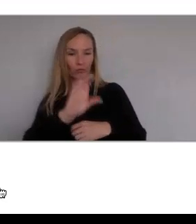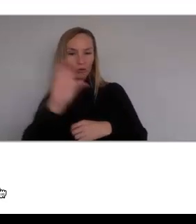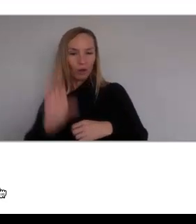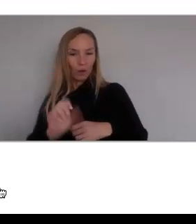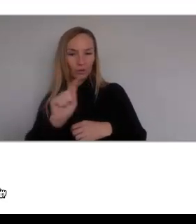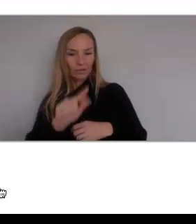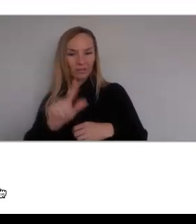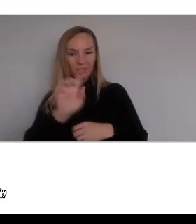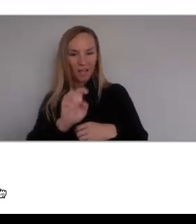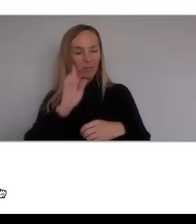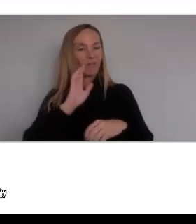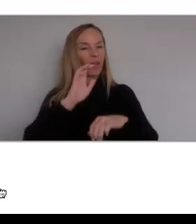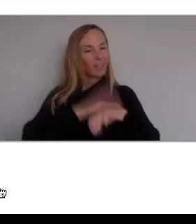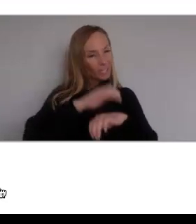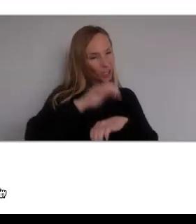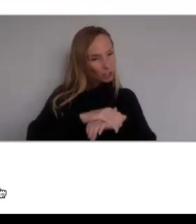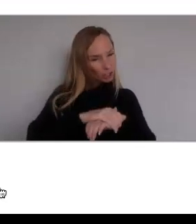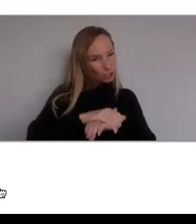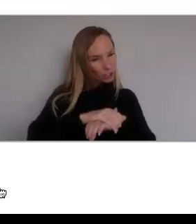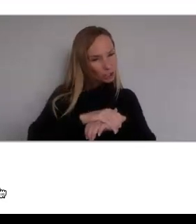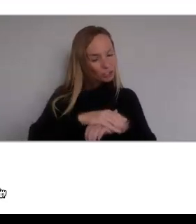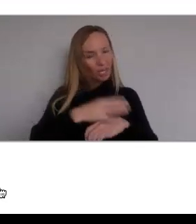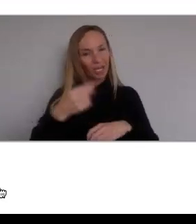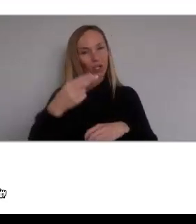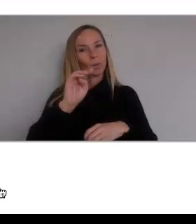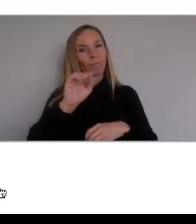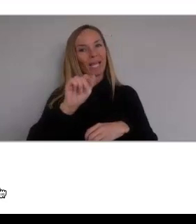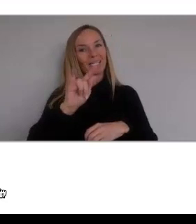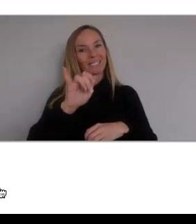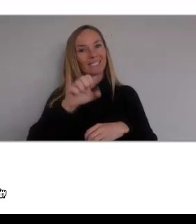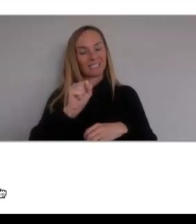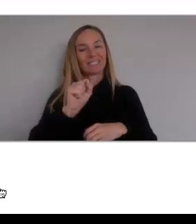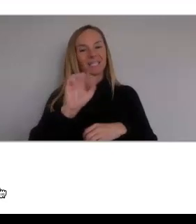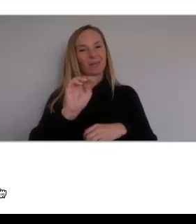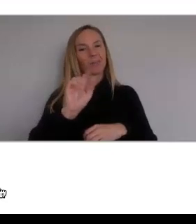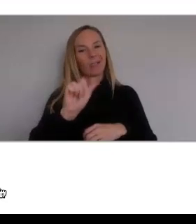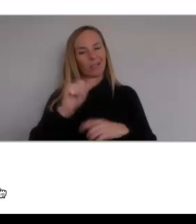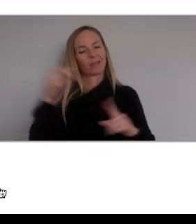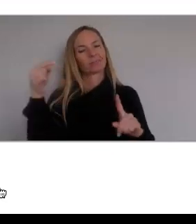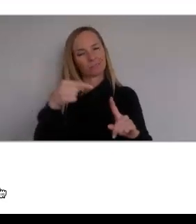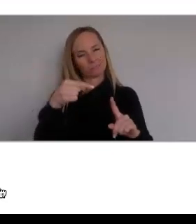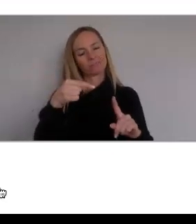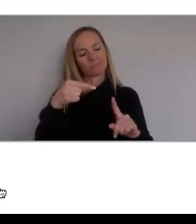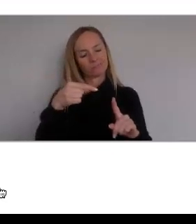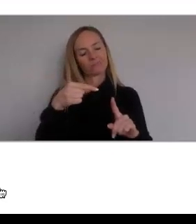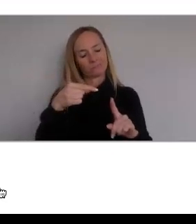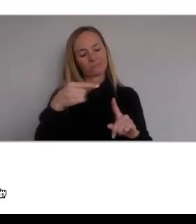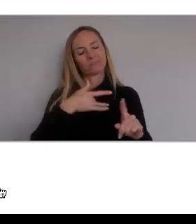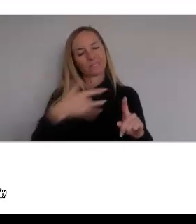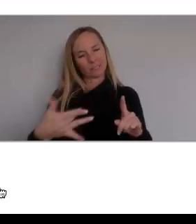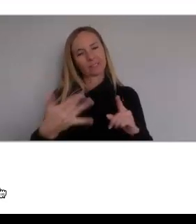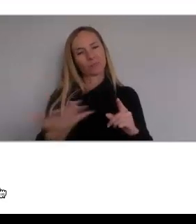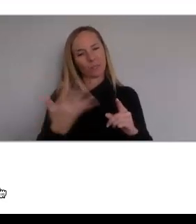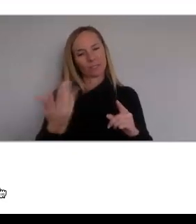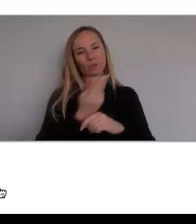style, but for English and probably most of humanities, MLA is the